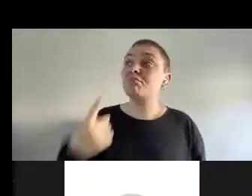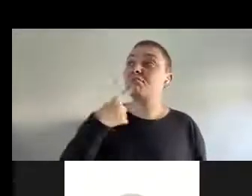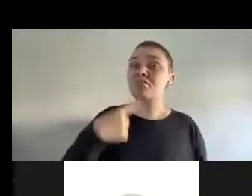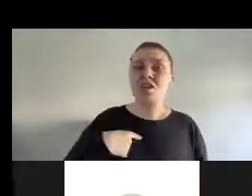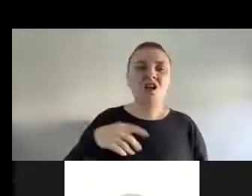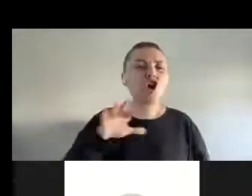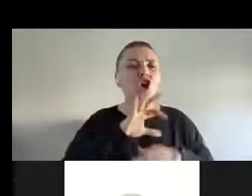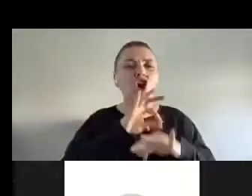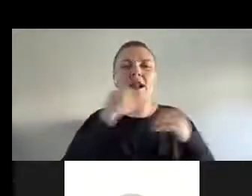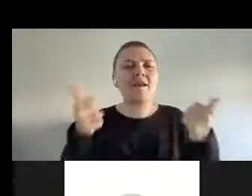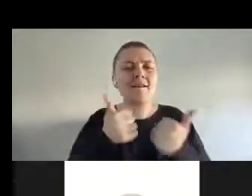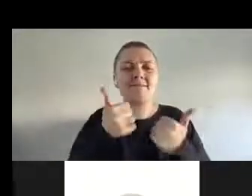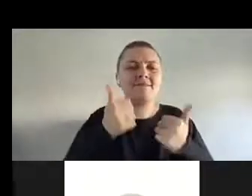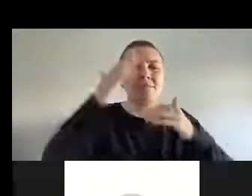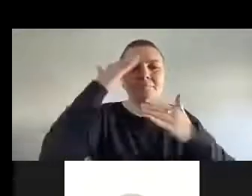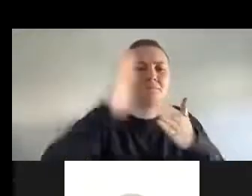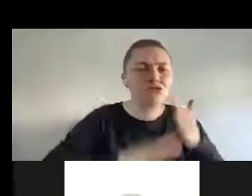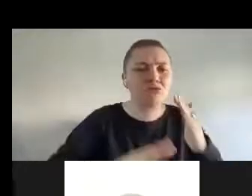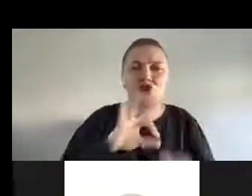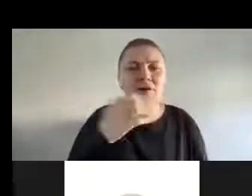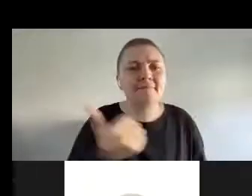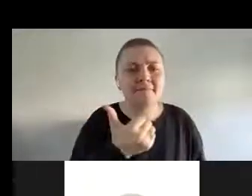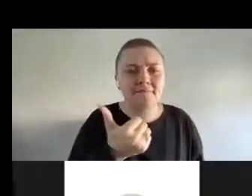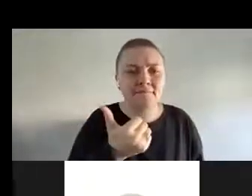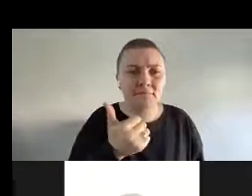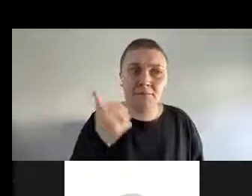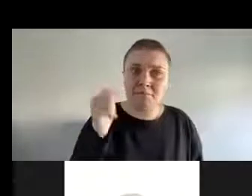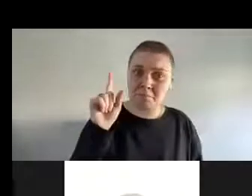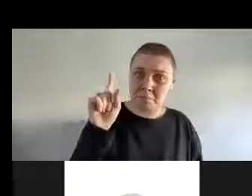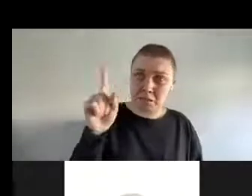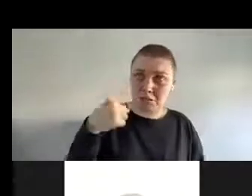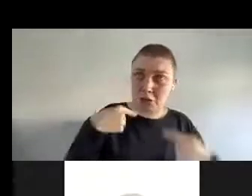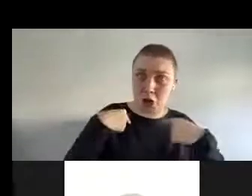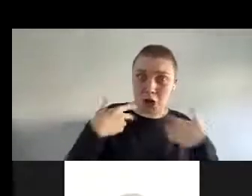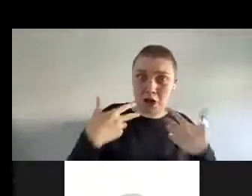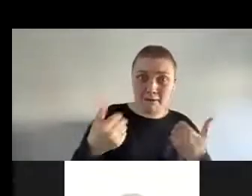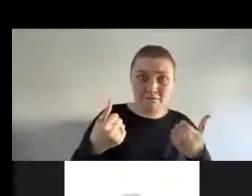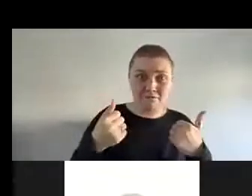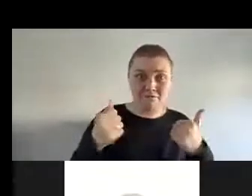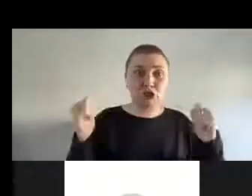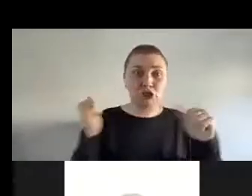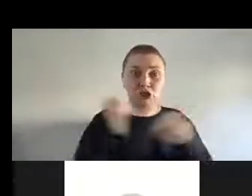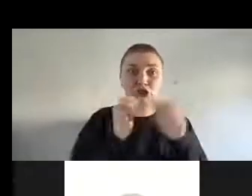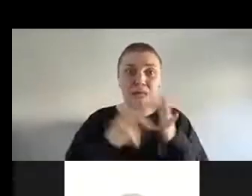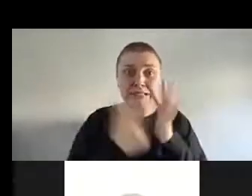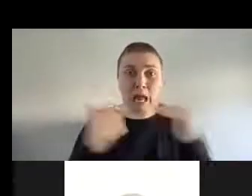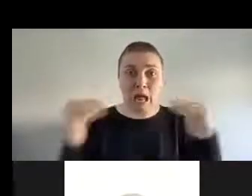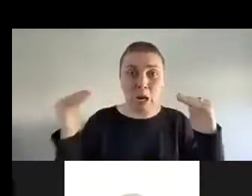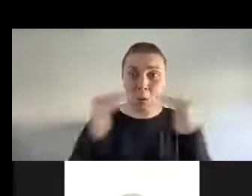research experience. Yet, I have researched gender equality for 5 years.